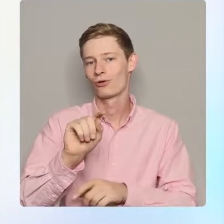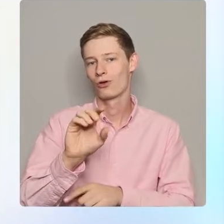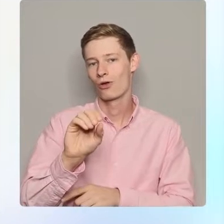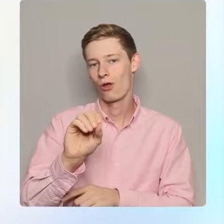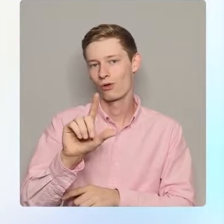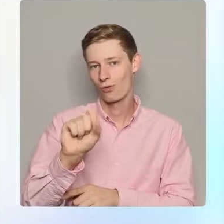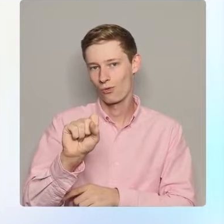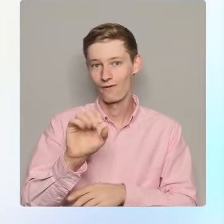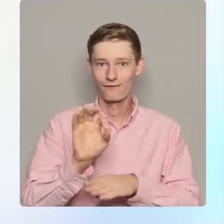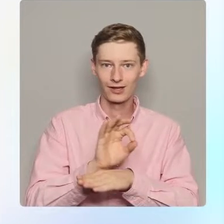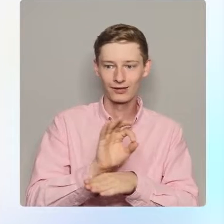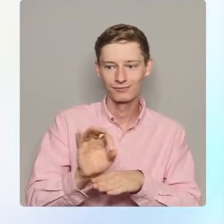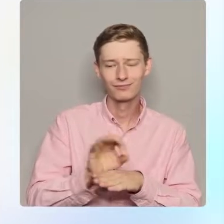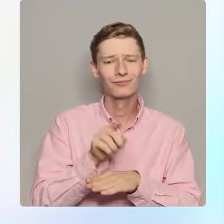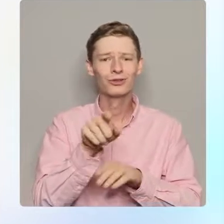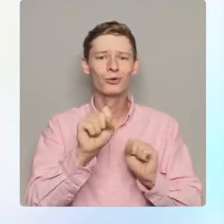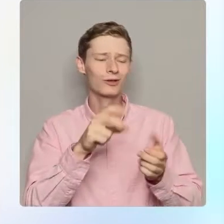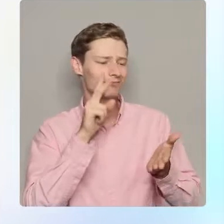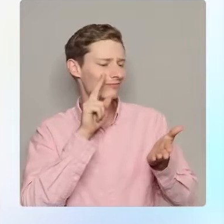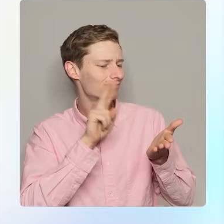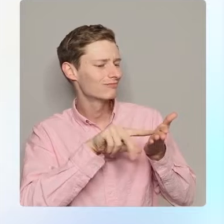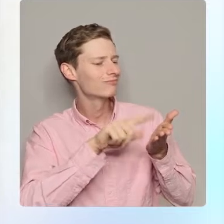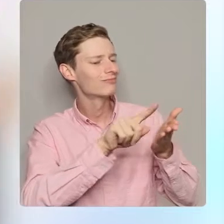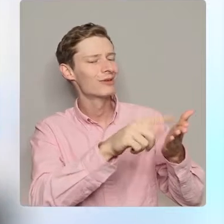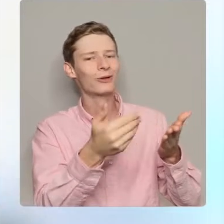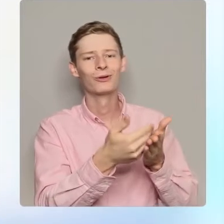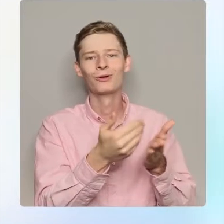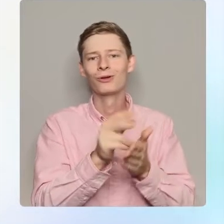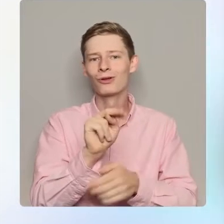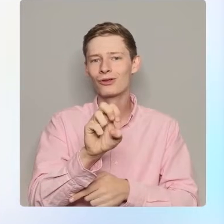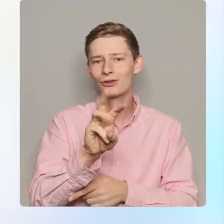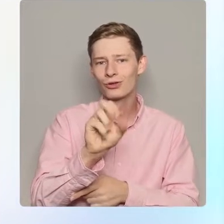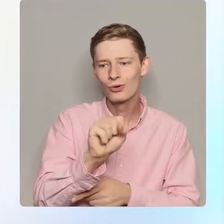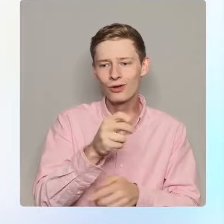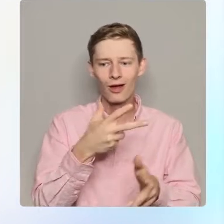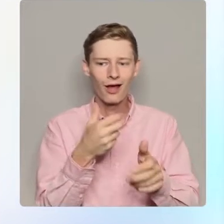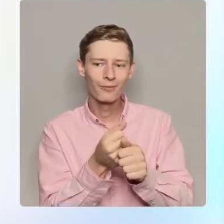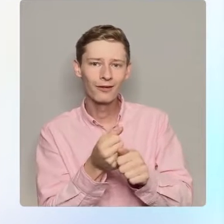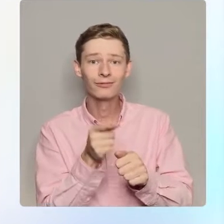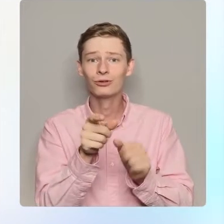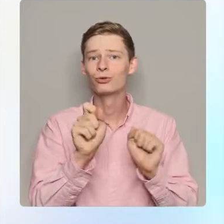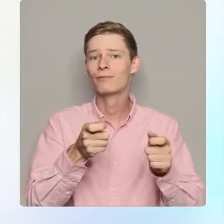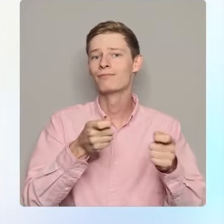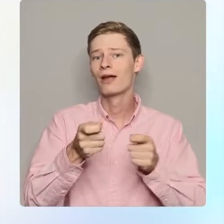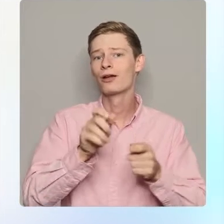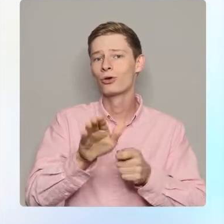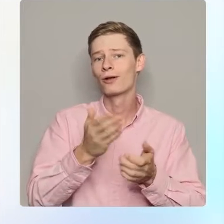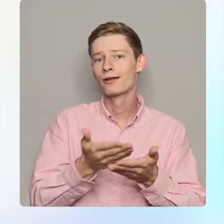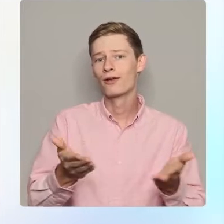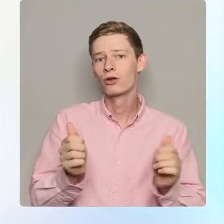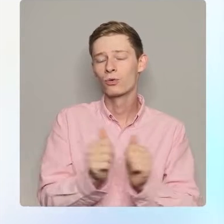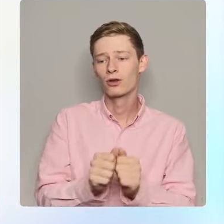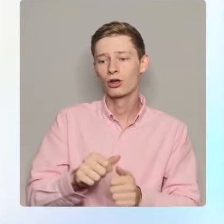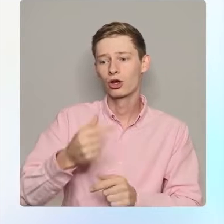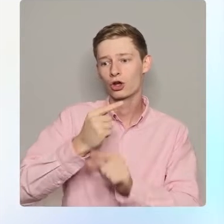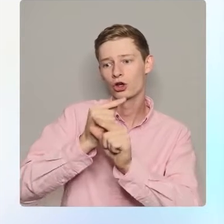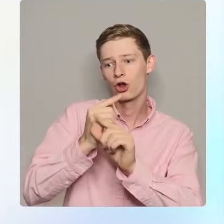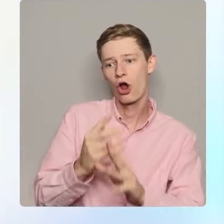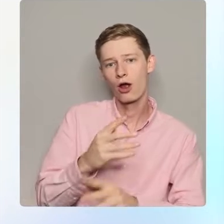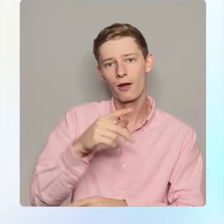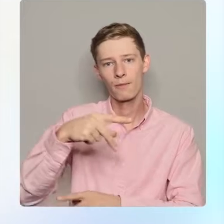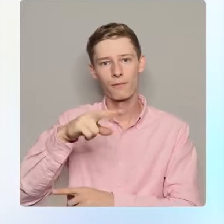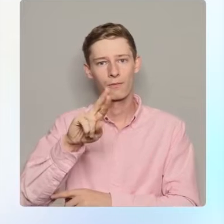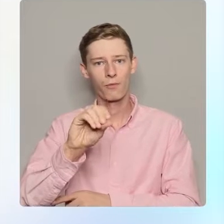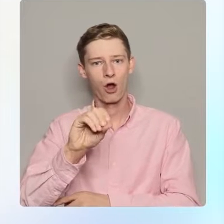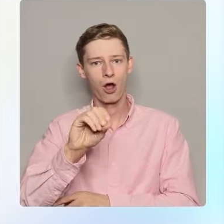the Developer Hub, you can learn about the latest Quest news and updates, manage your device with features like Guardian and proximity sensor